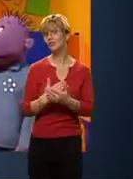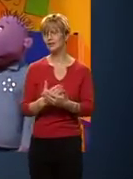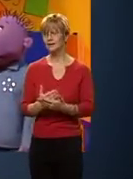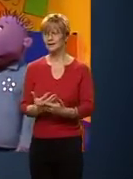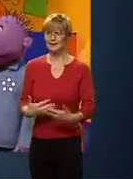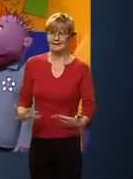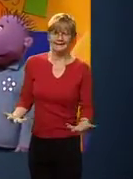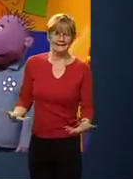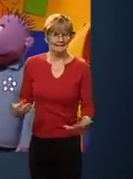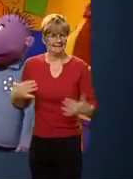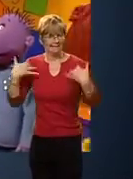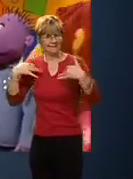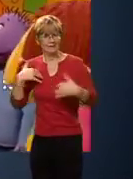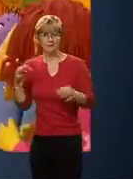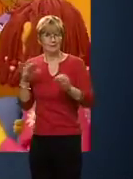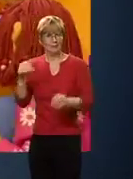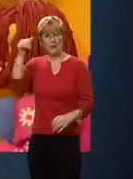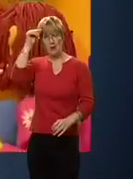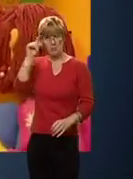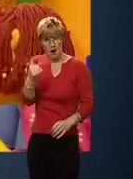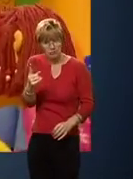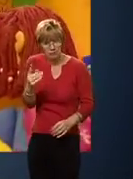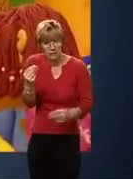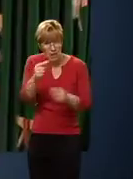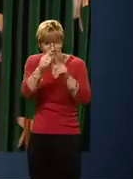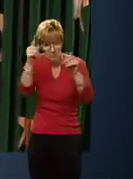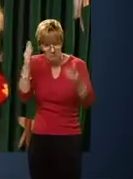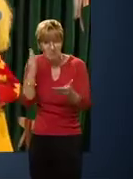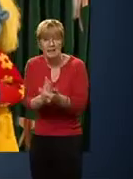really knows. But some people think they are.